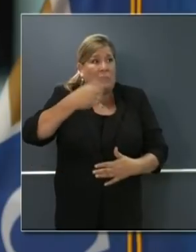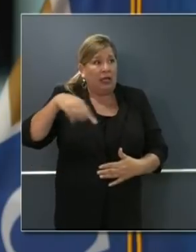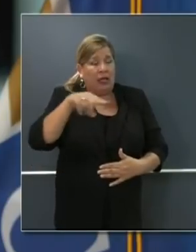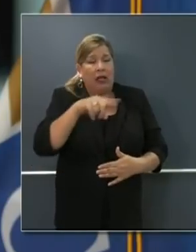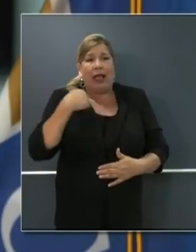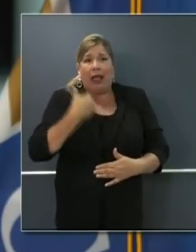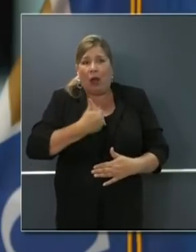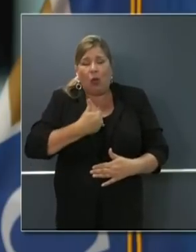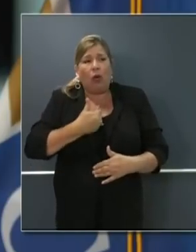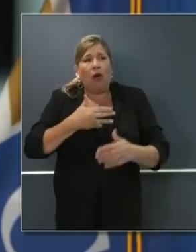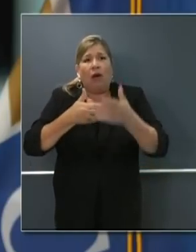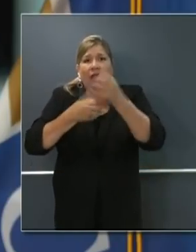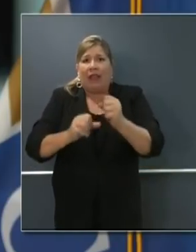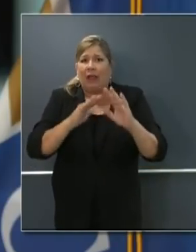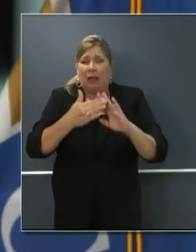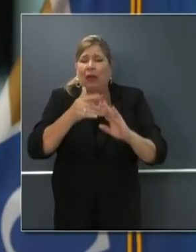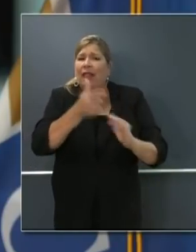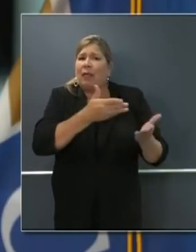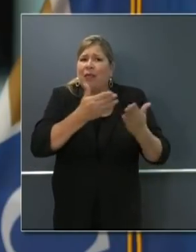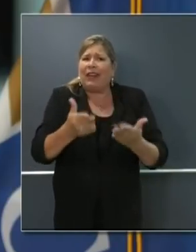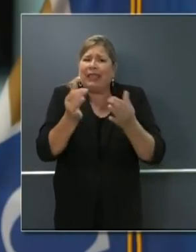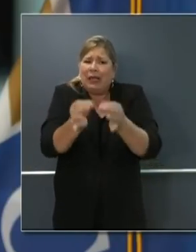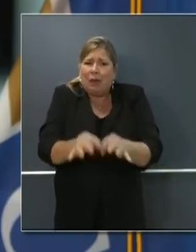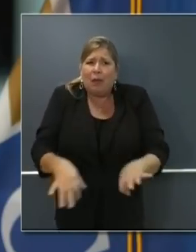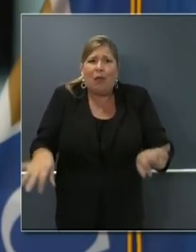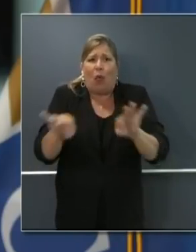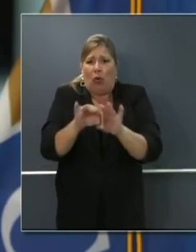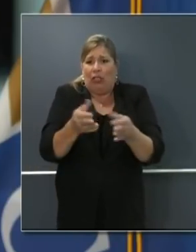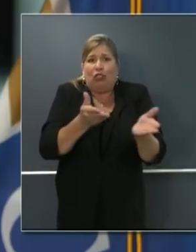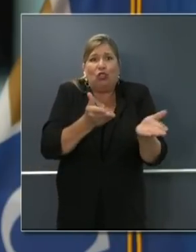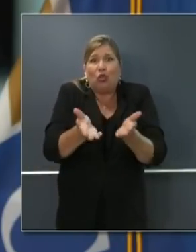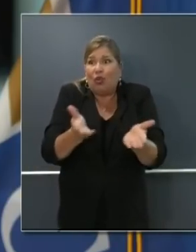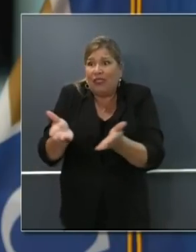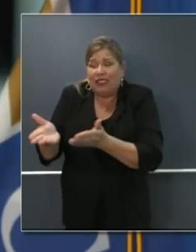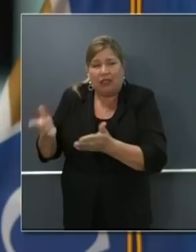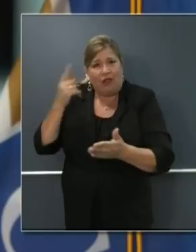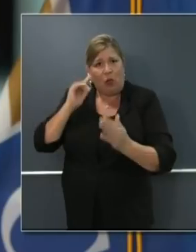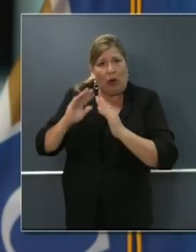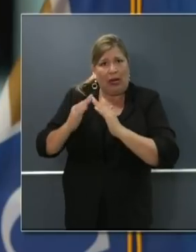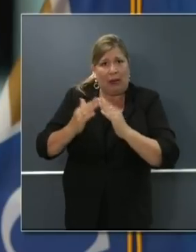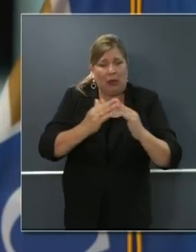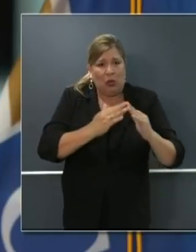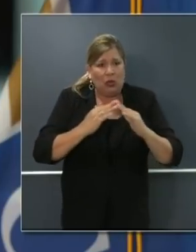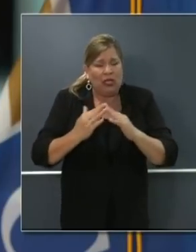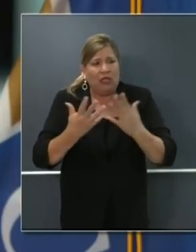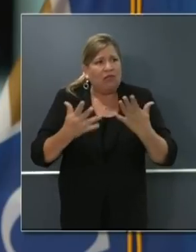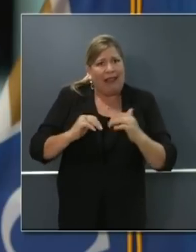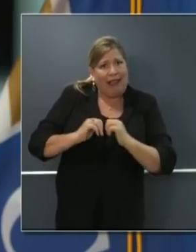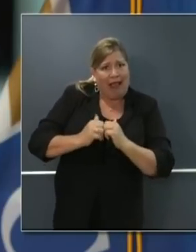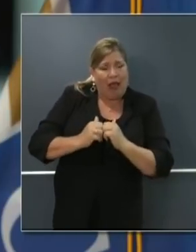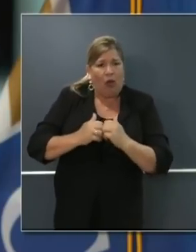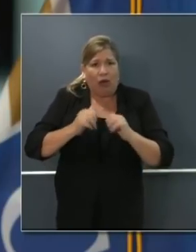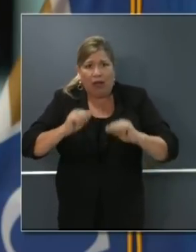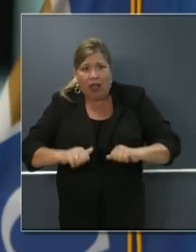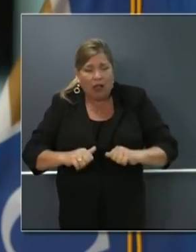providing critical social services, essential social services for our community, including substantively for